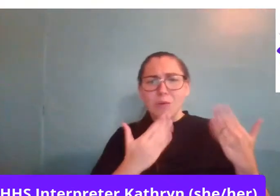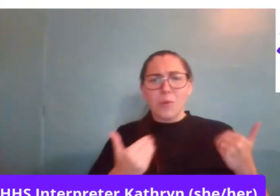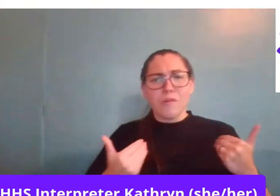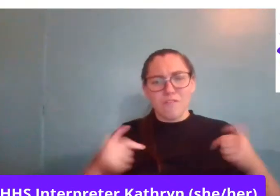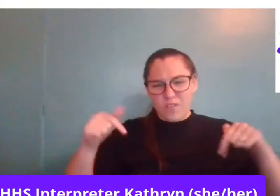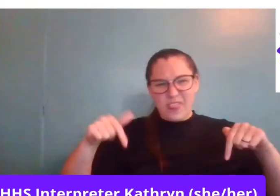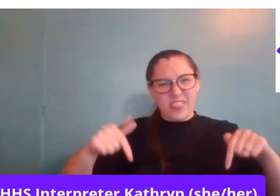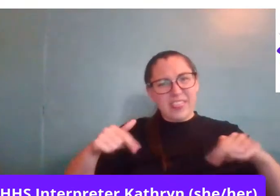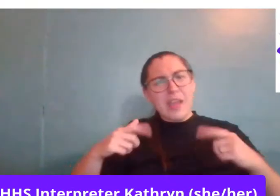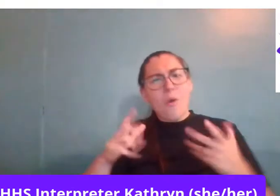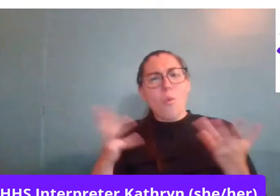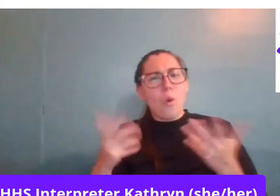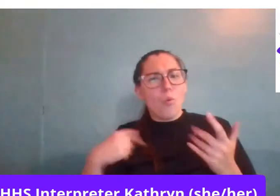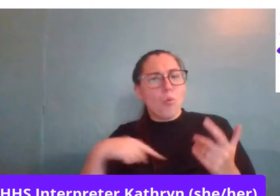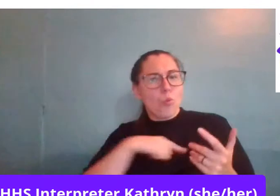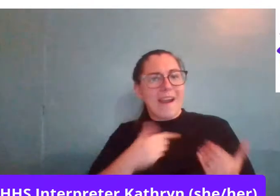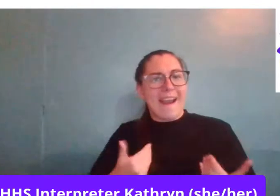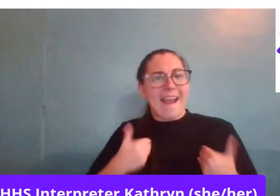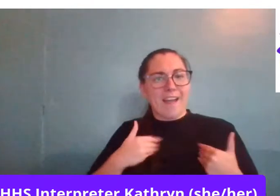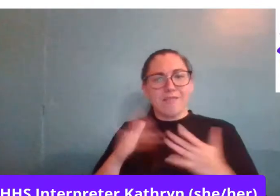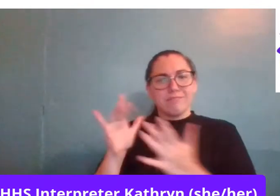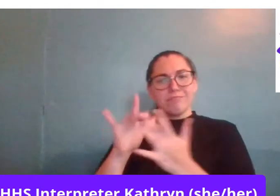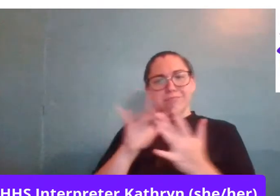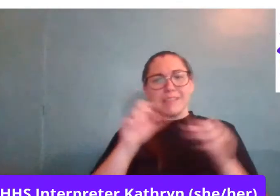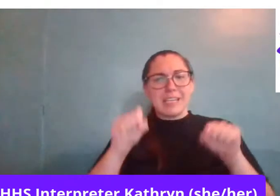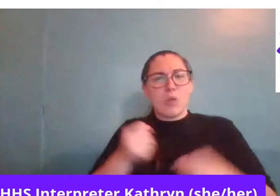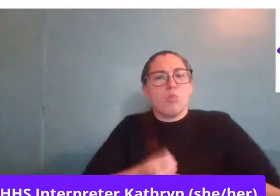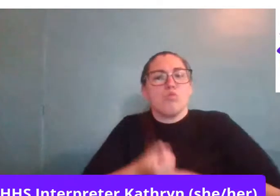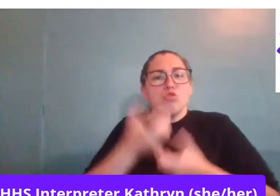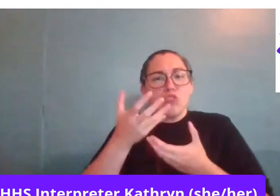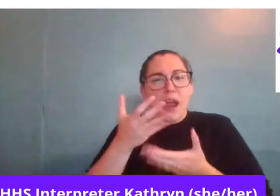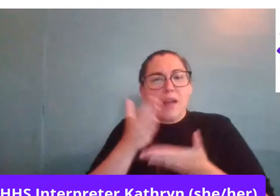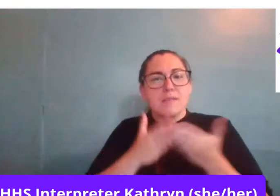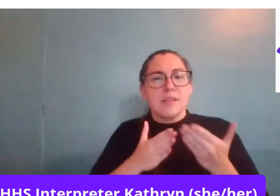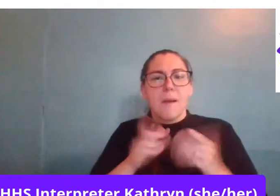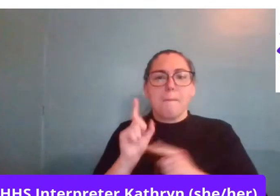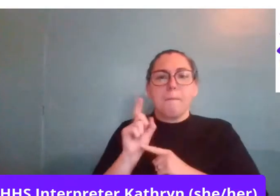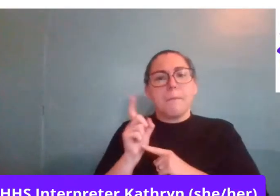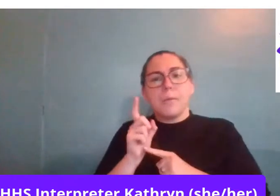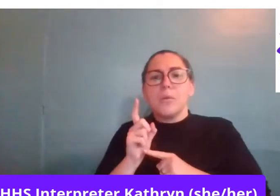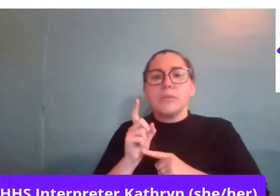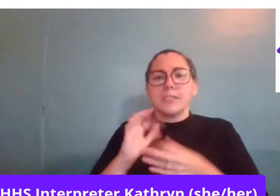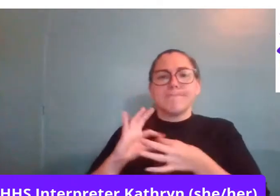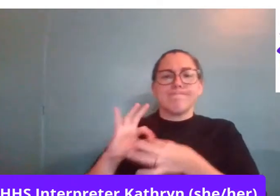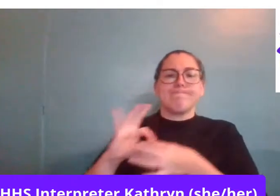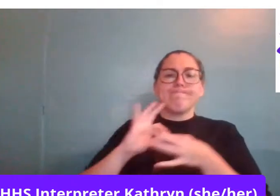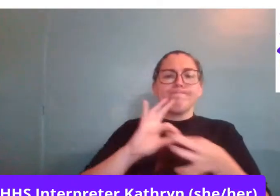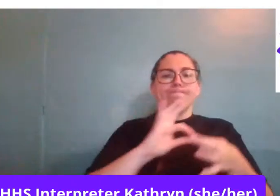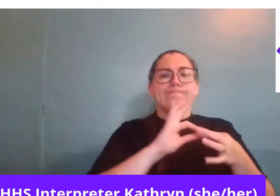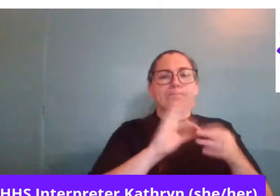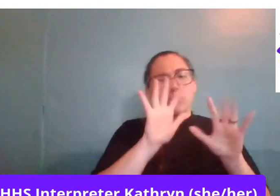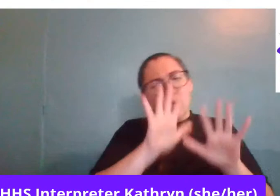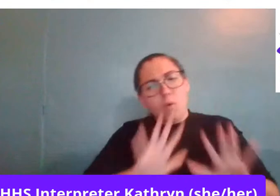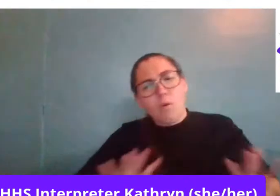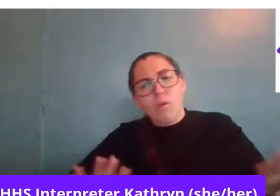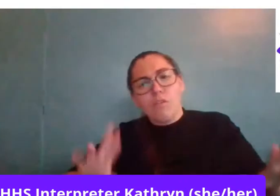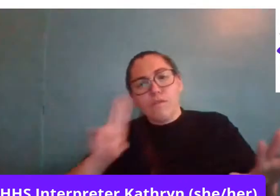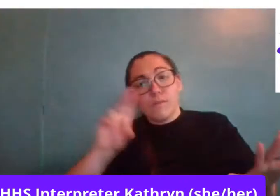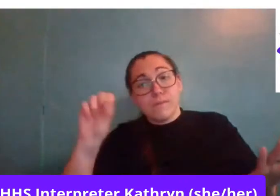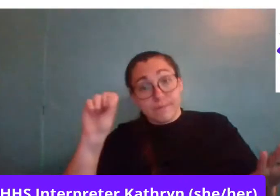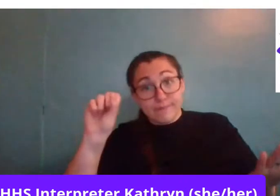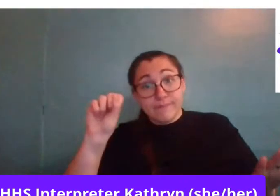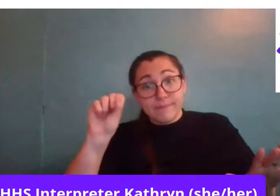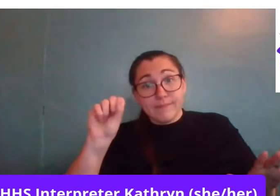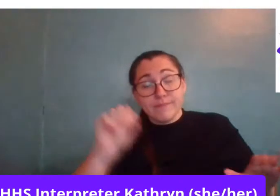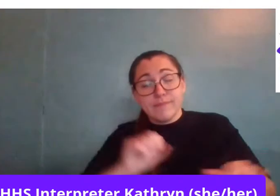Road, that we have been able to share some moments with people across the country,